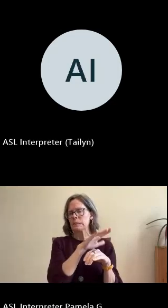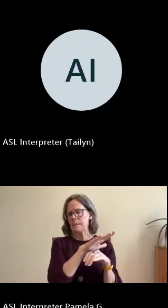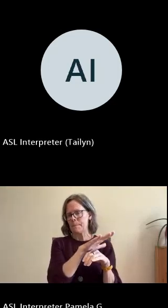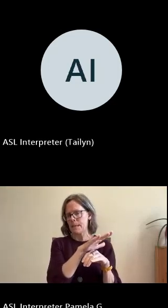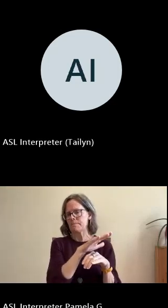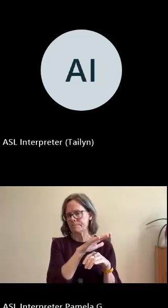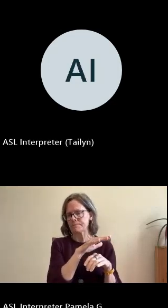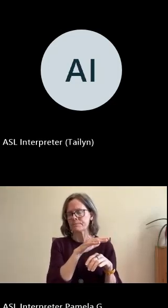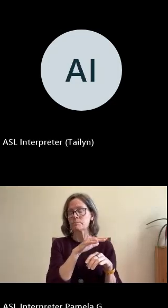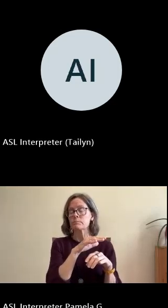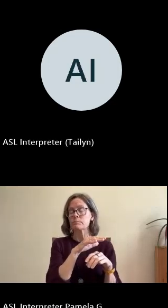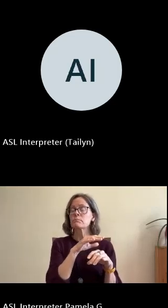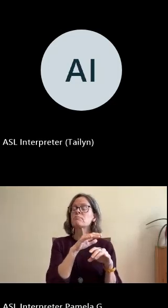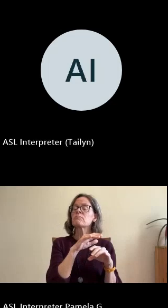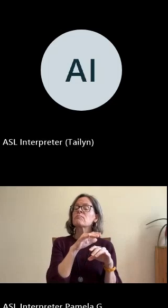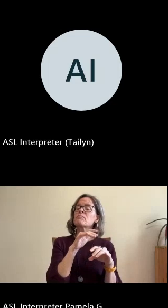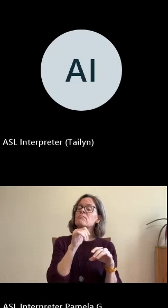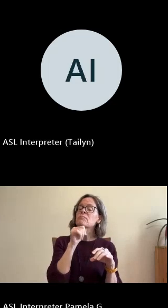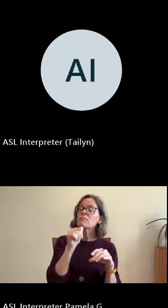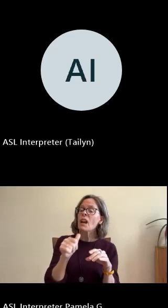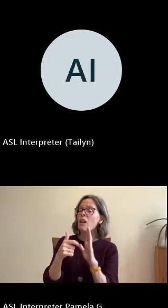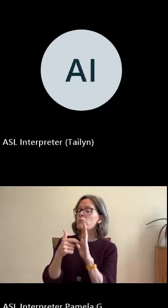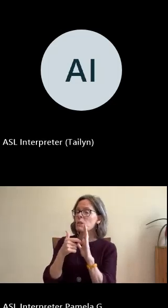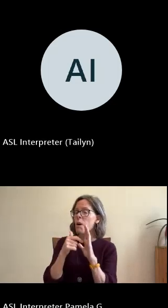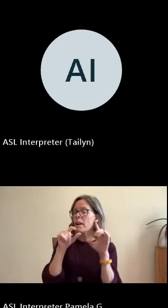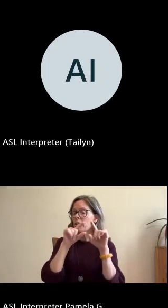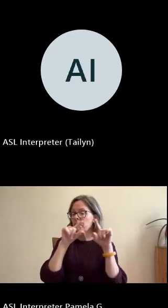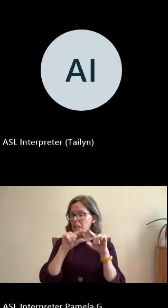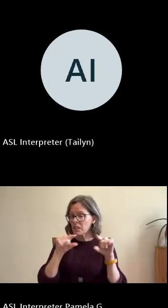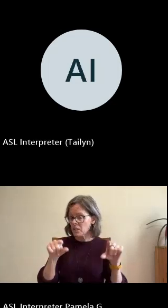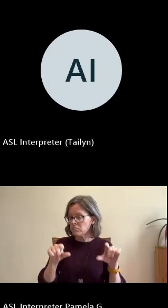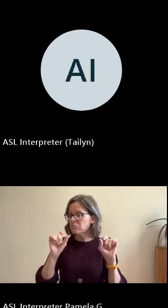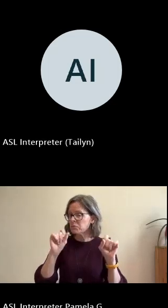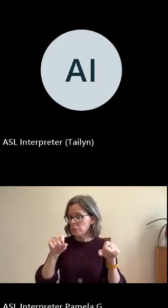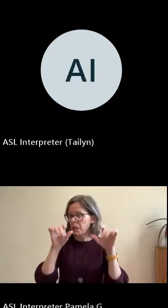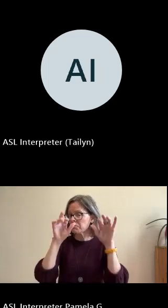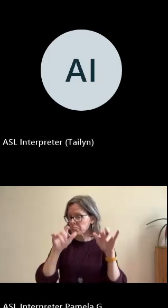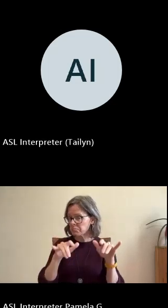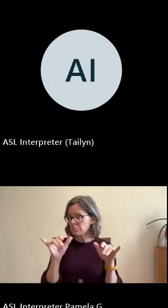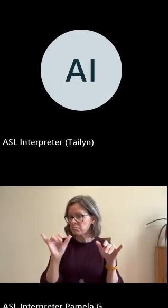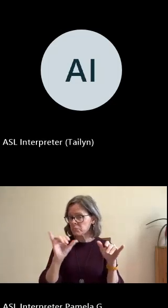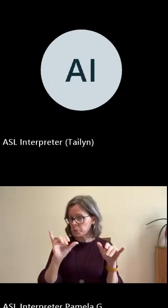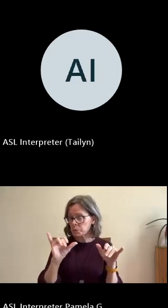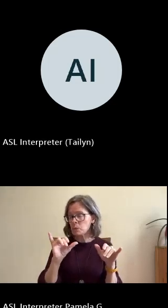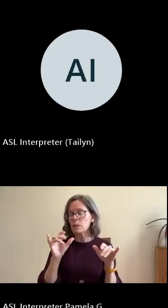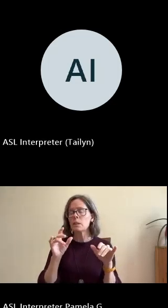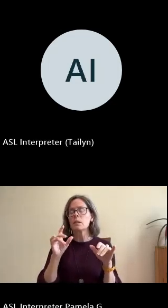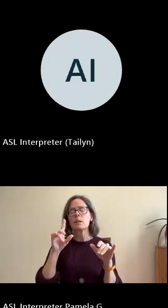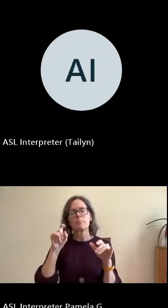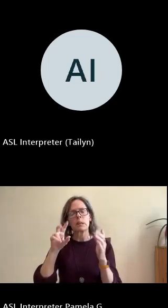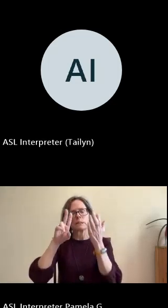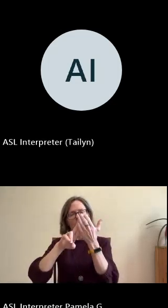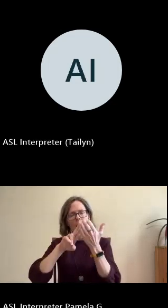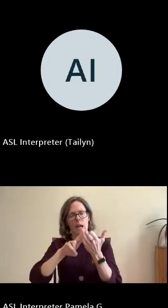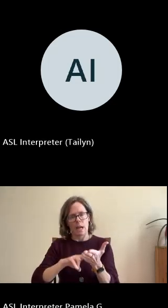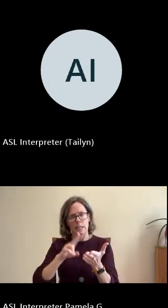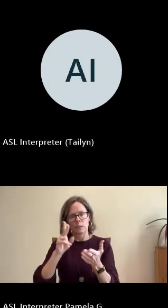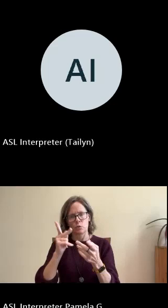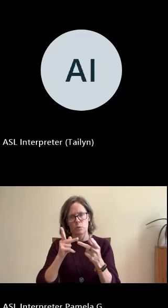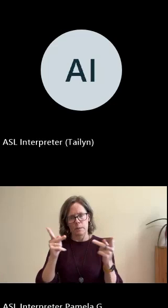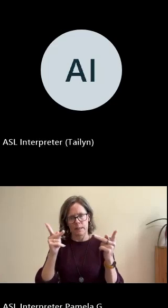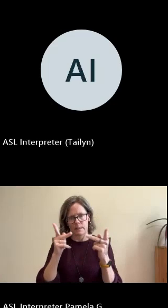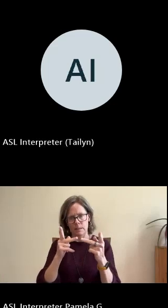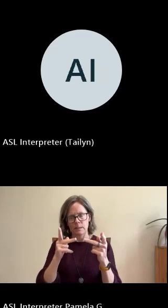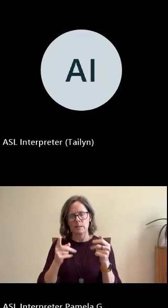information in the non-required fields because it's all helpful. There's two places that you need to sign. The first one is